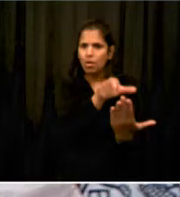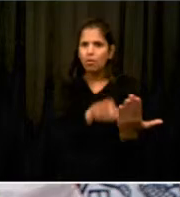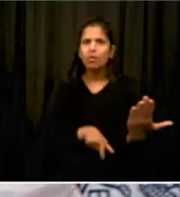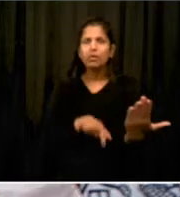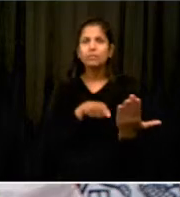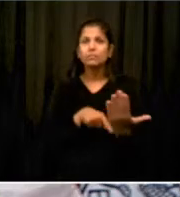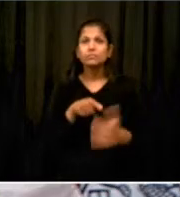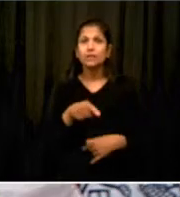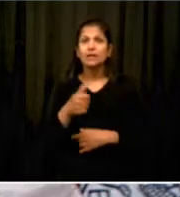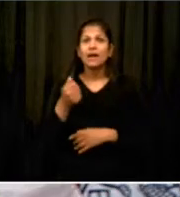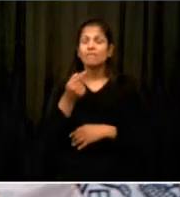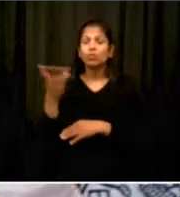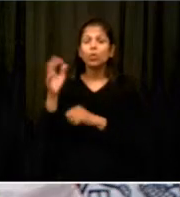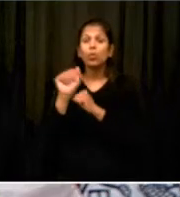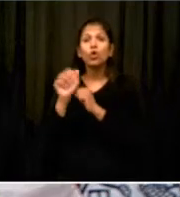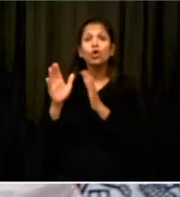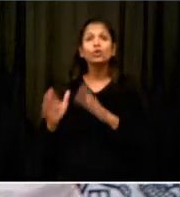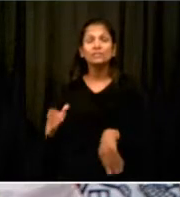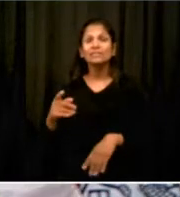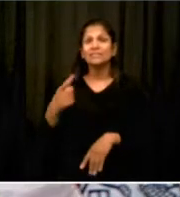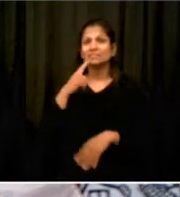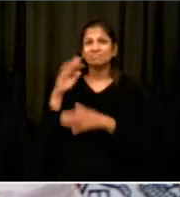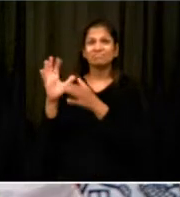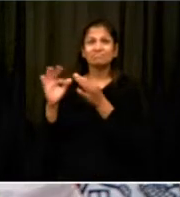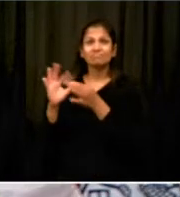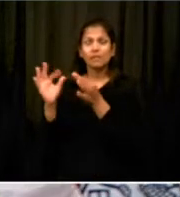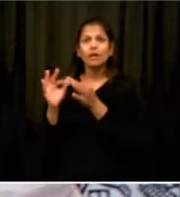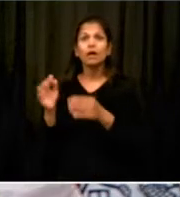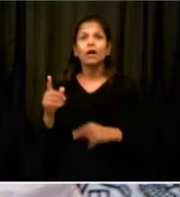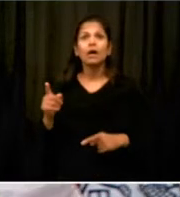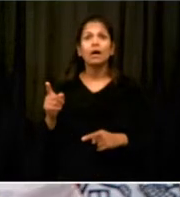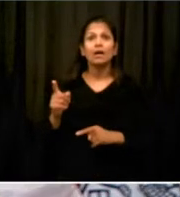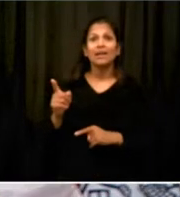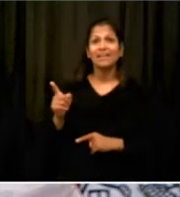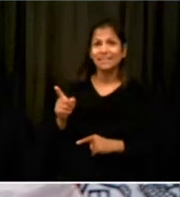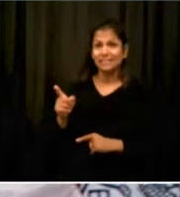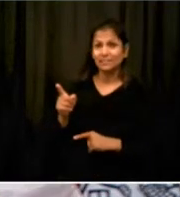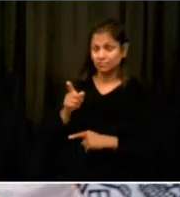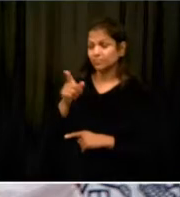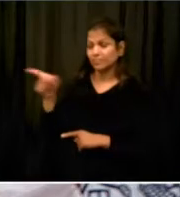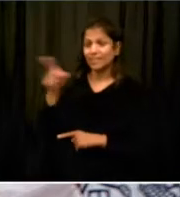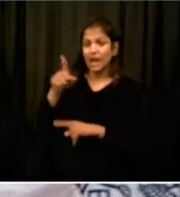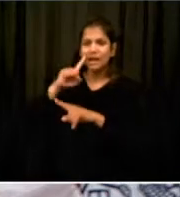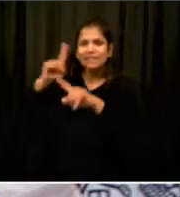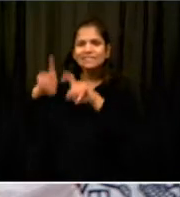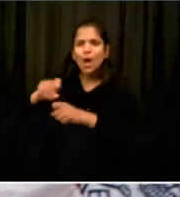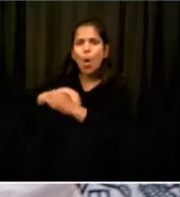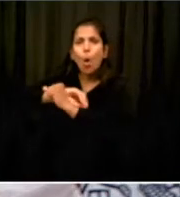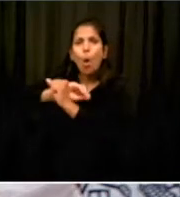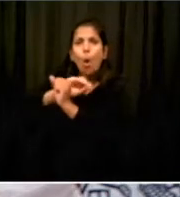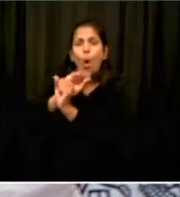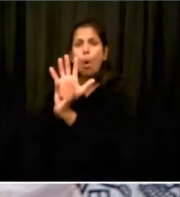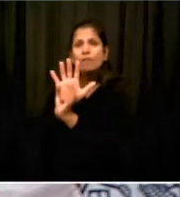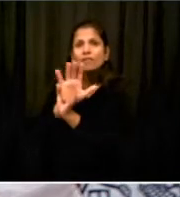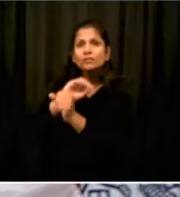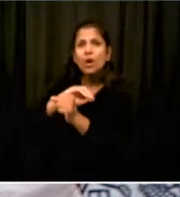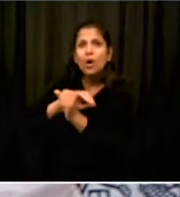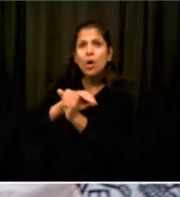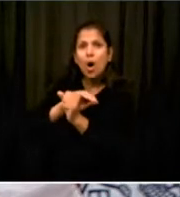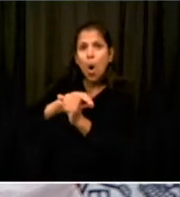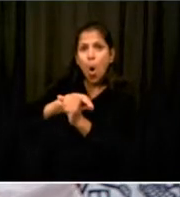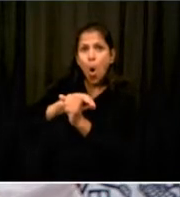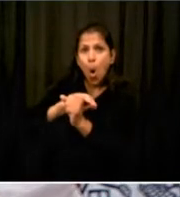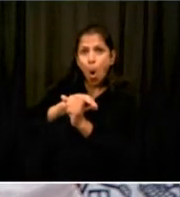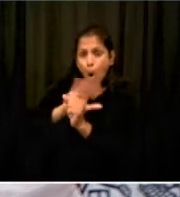disaster. What's your reaction to that? Oh, it's ridiculous. You're always going to find some individual